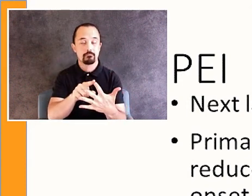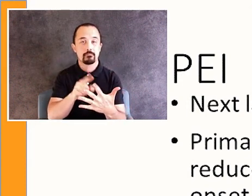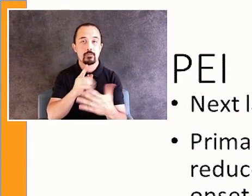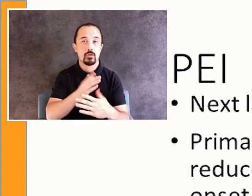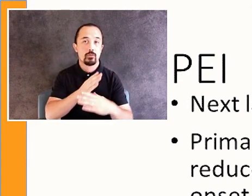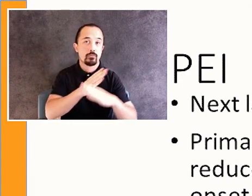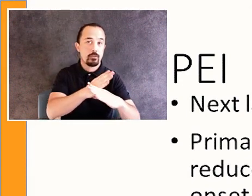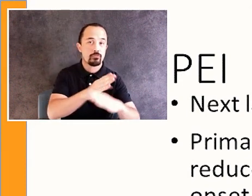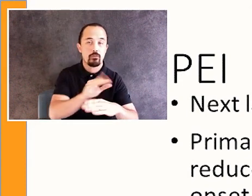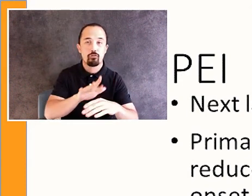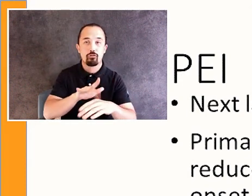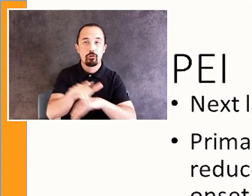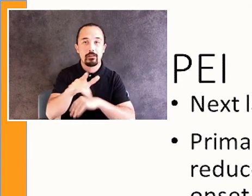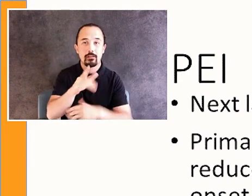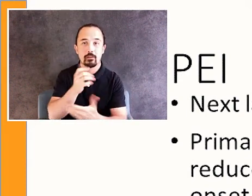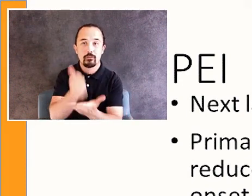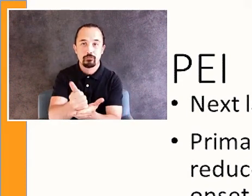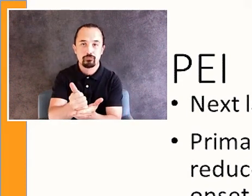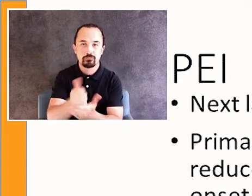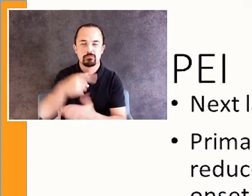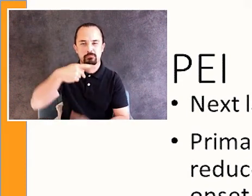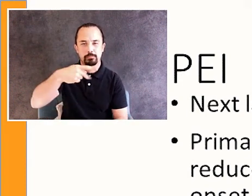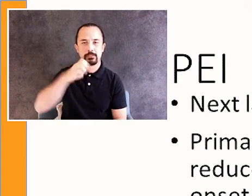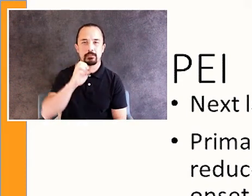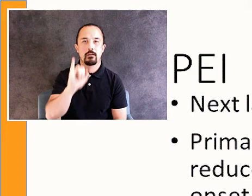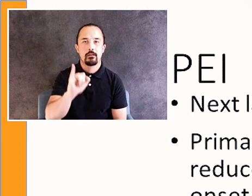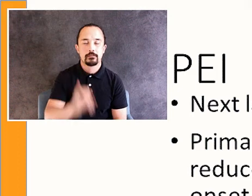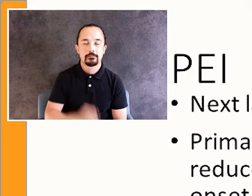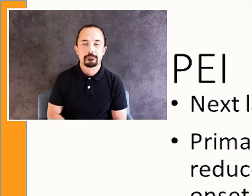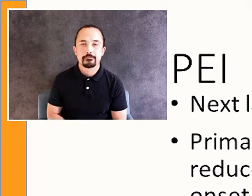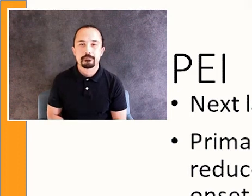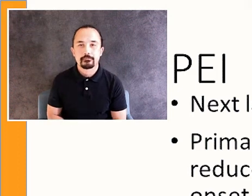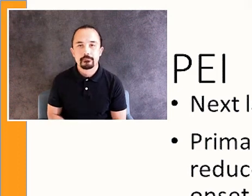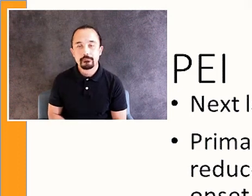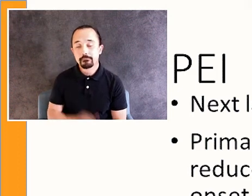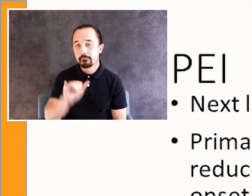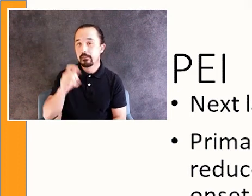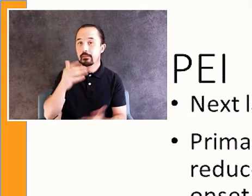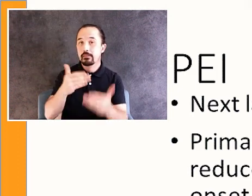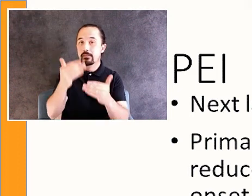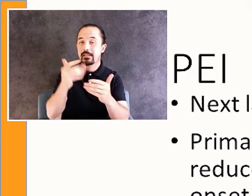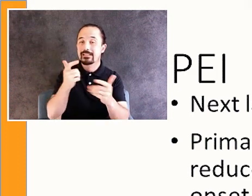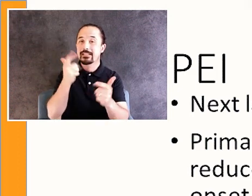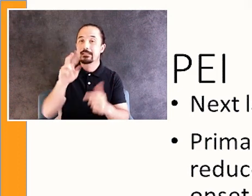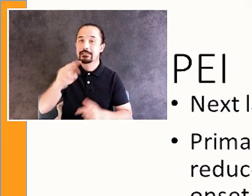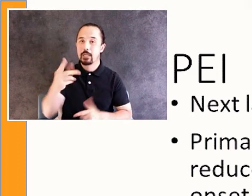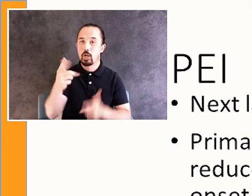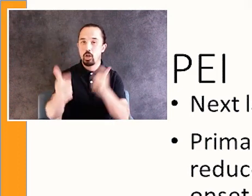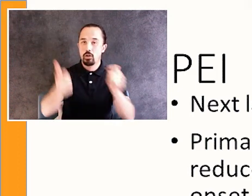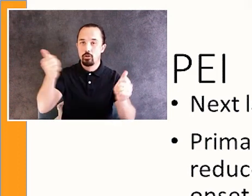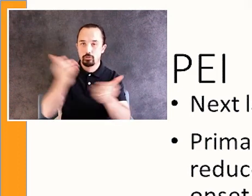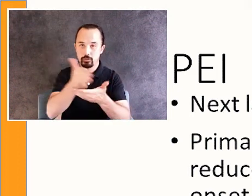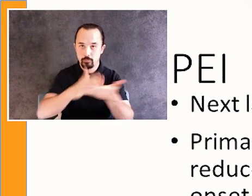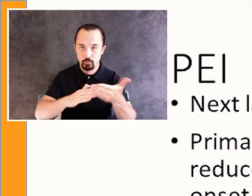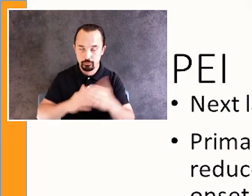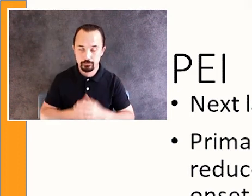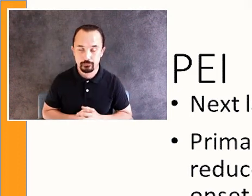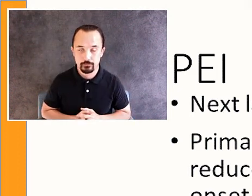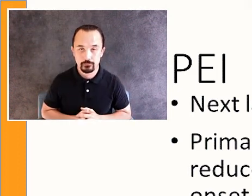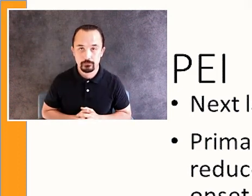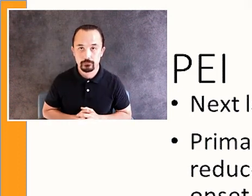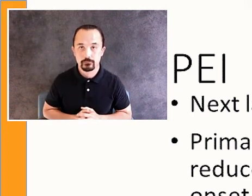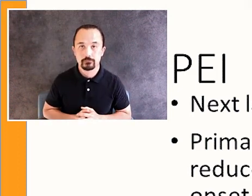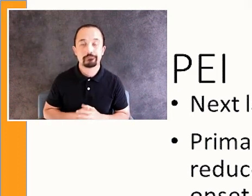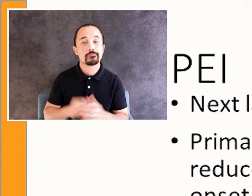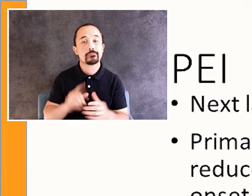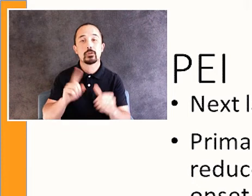early intervention, also known as PEI. This is the next largest component of MHSA. Its